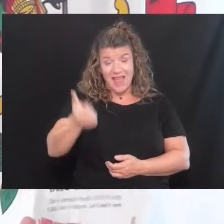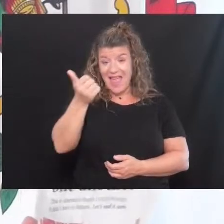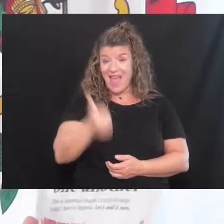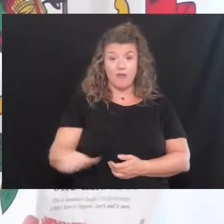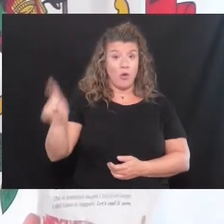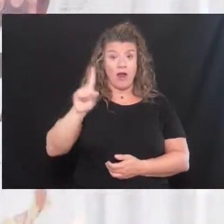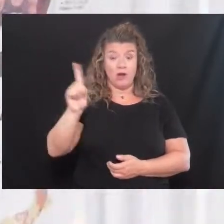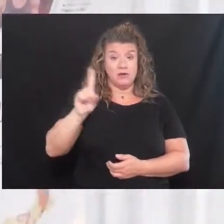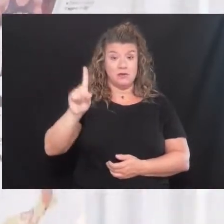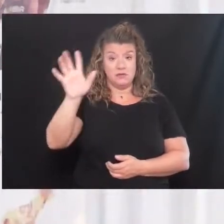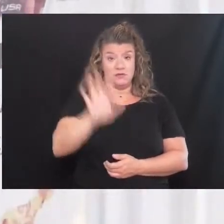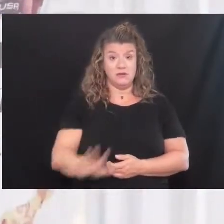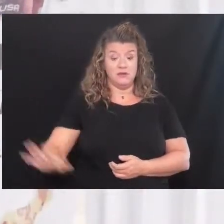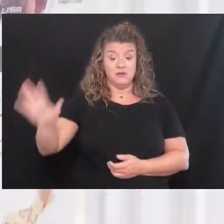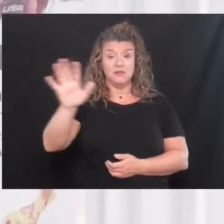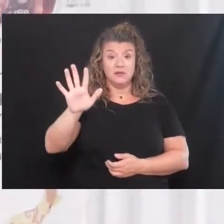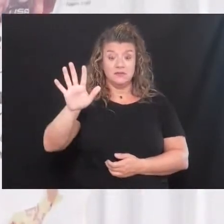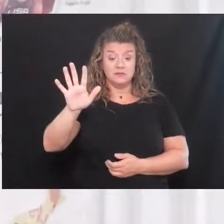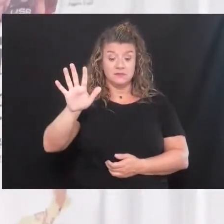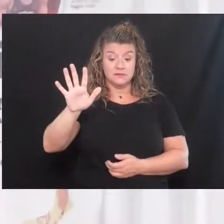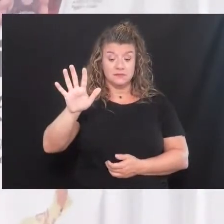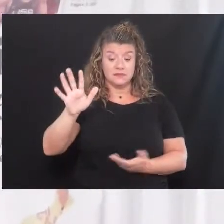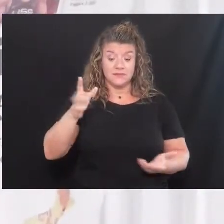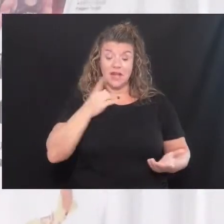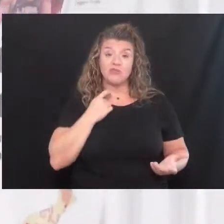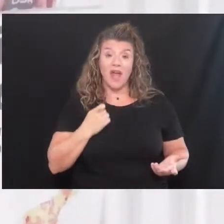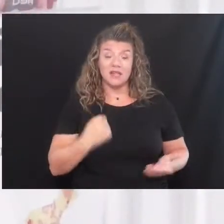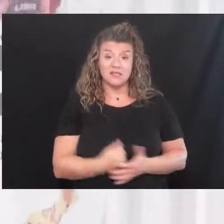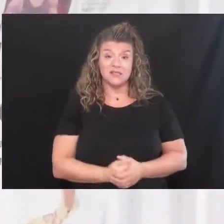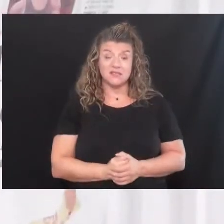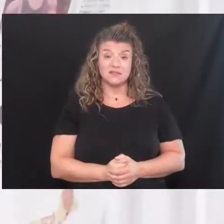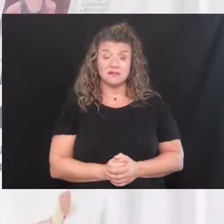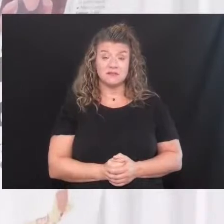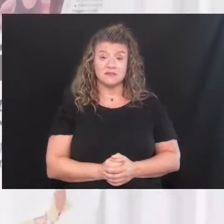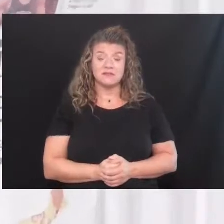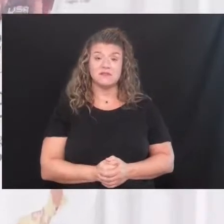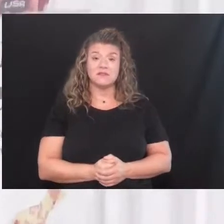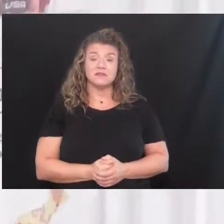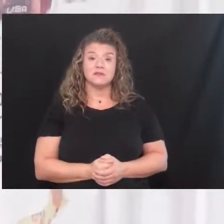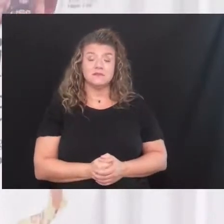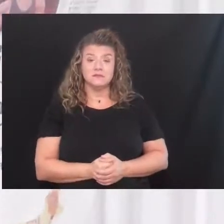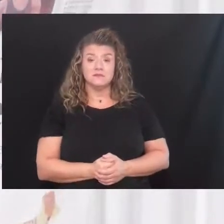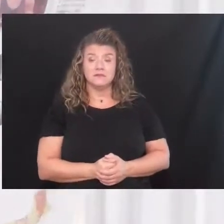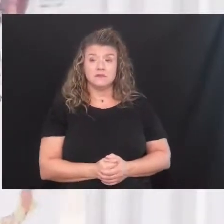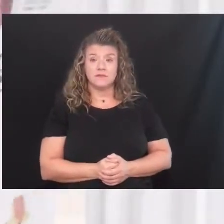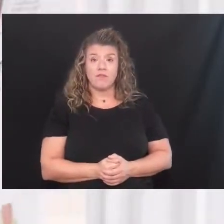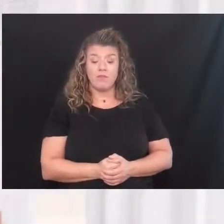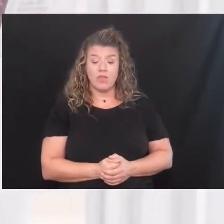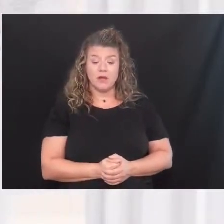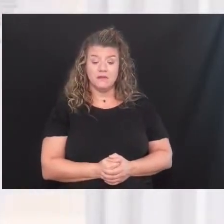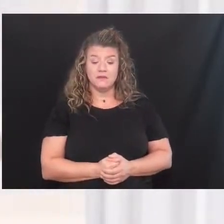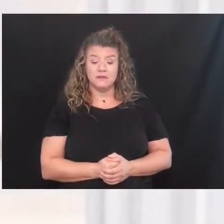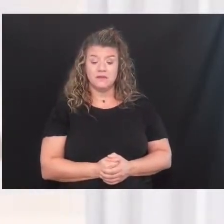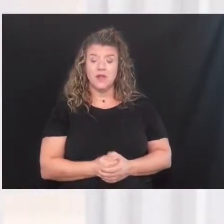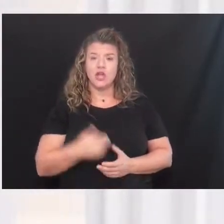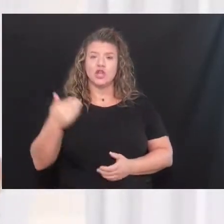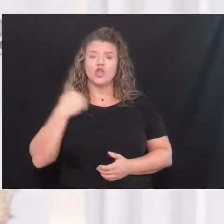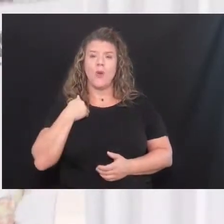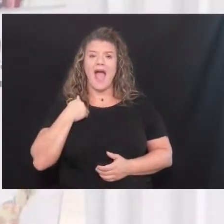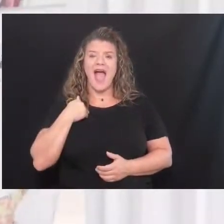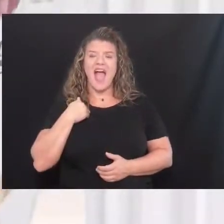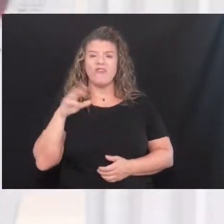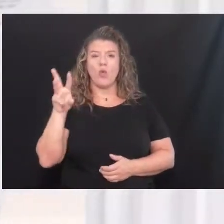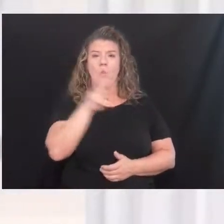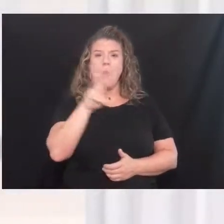everywhere is, for all practical purposes, red. And so, you've got a big block out